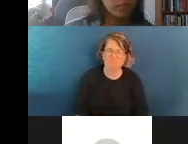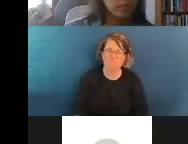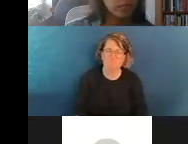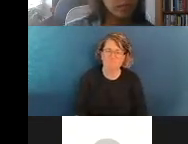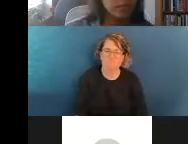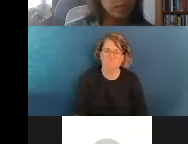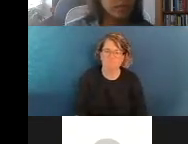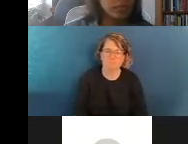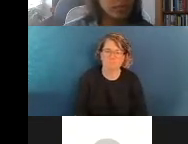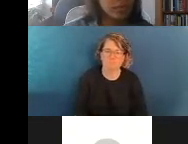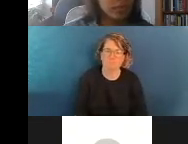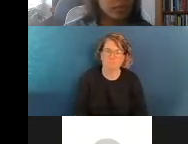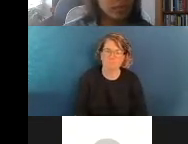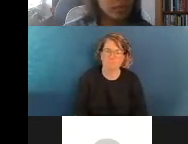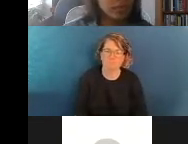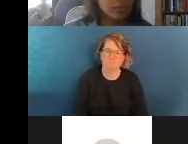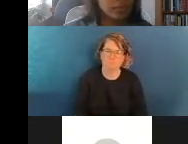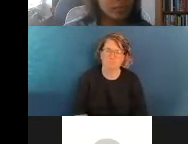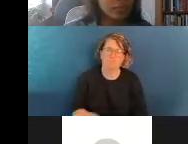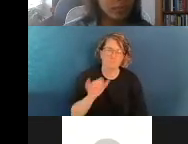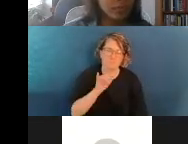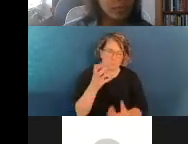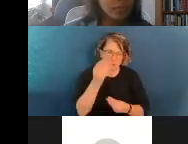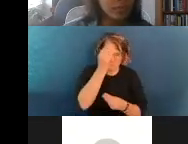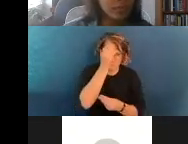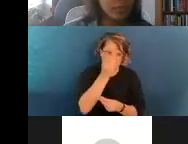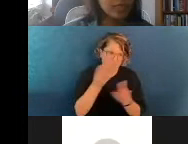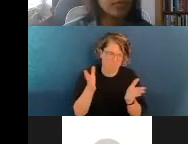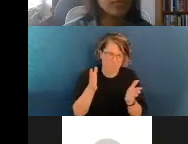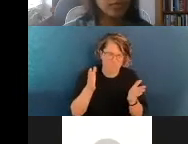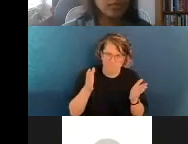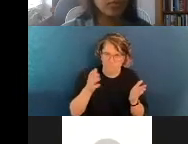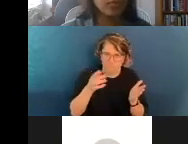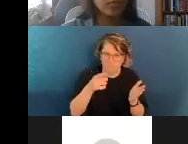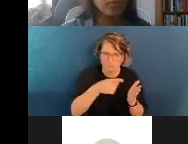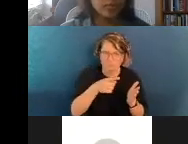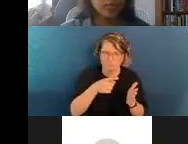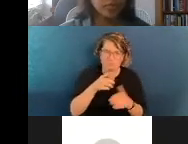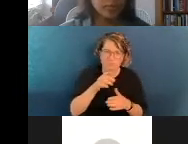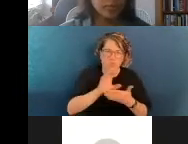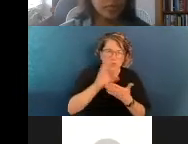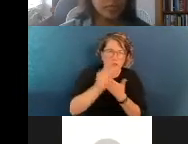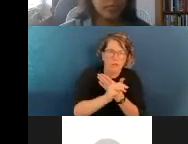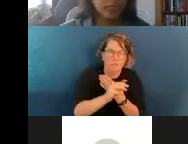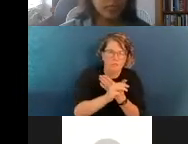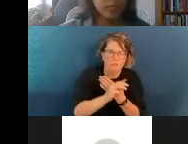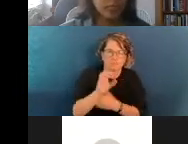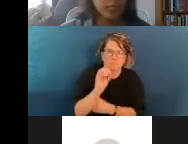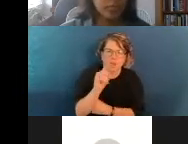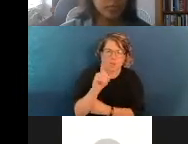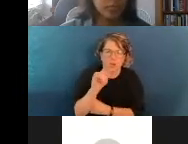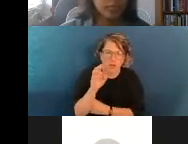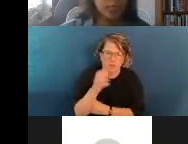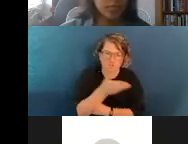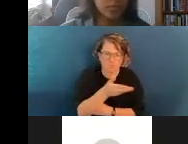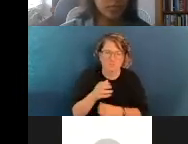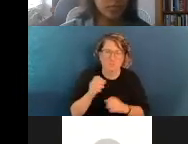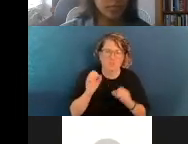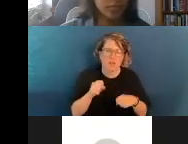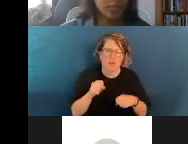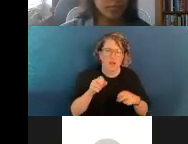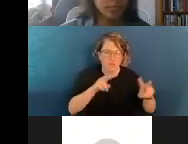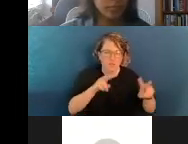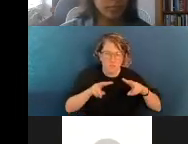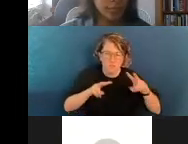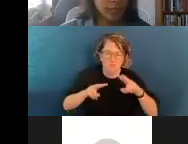I just also wanted to briefly share an outline of the curriculum so that folks have a sense of the content and also the approach that